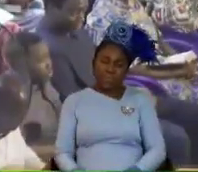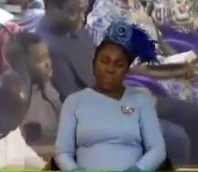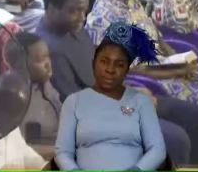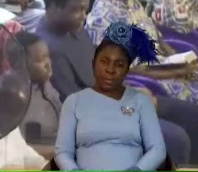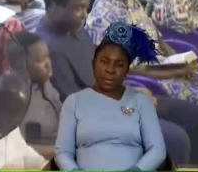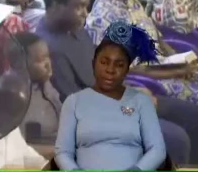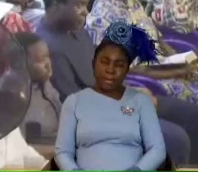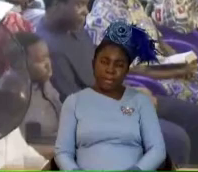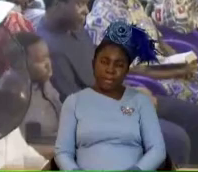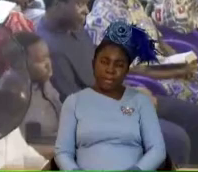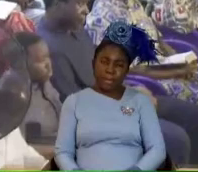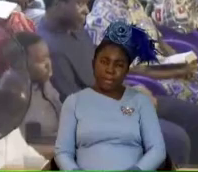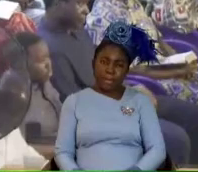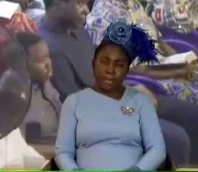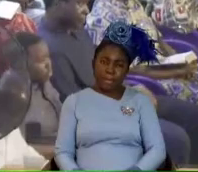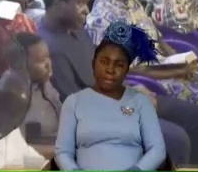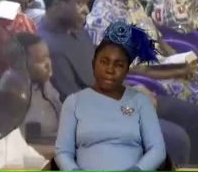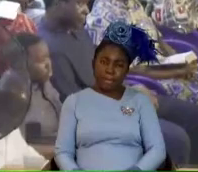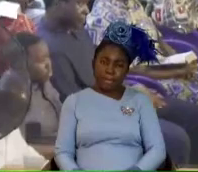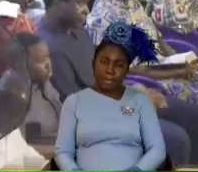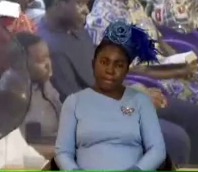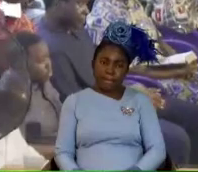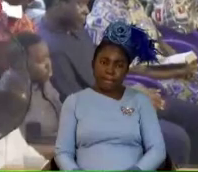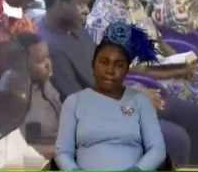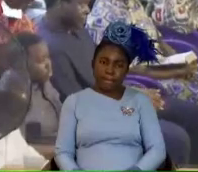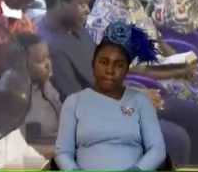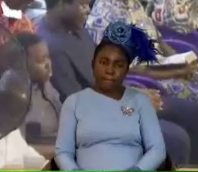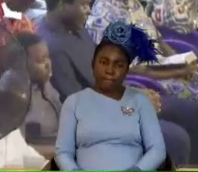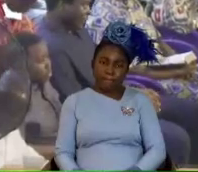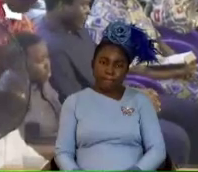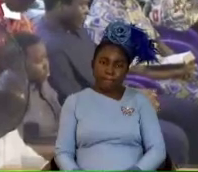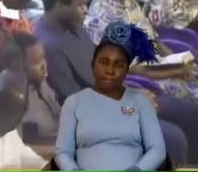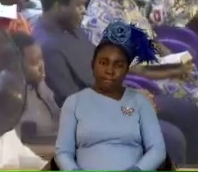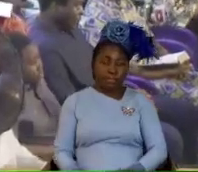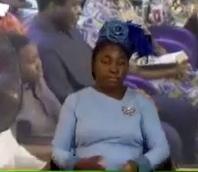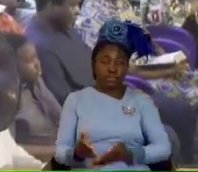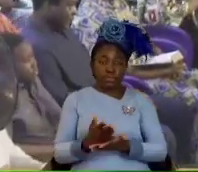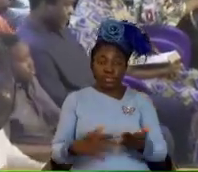Certain invisible cosmic beings